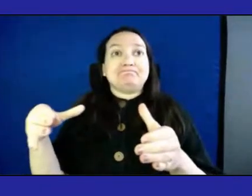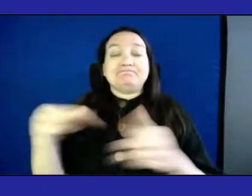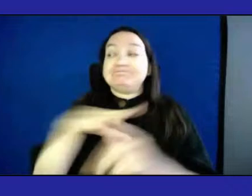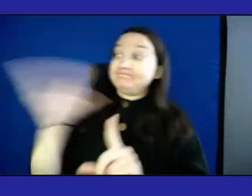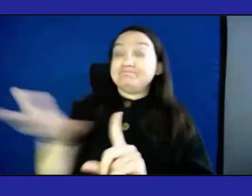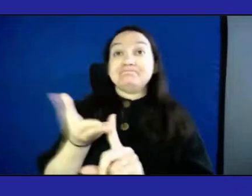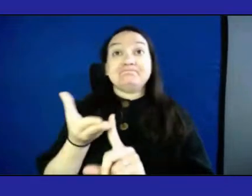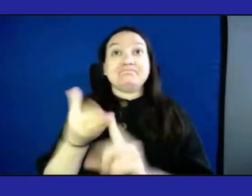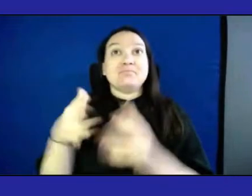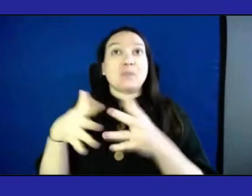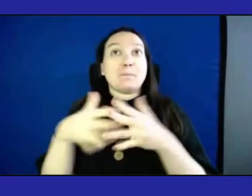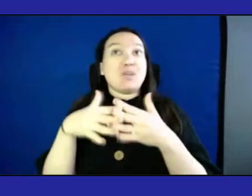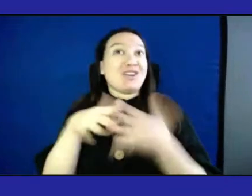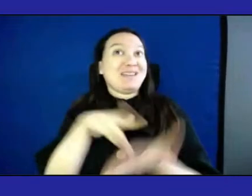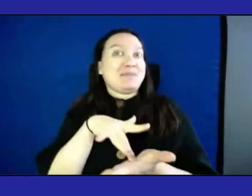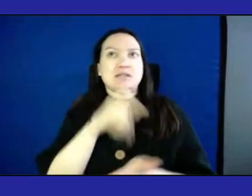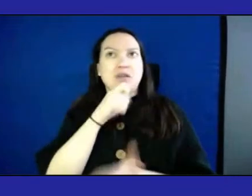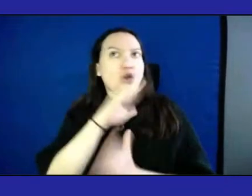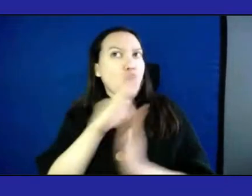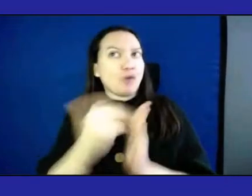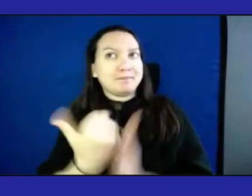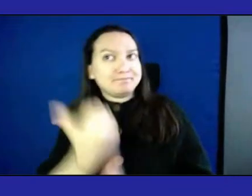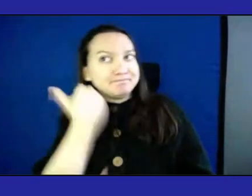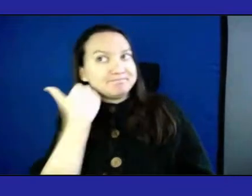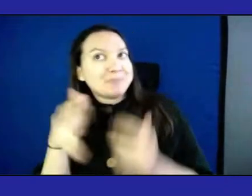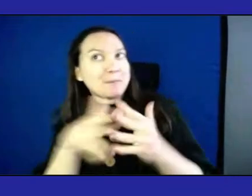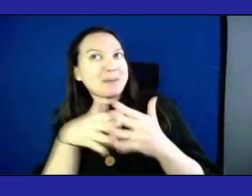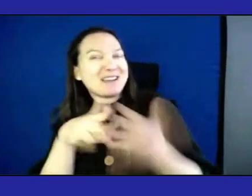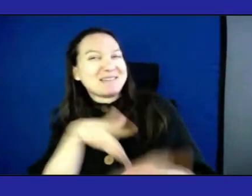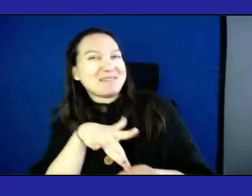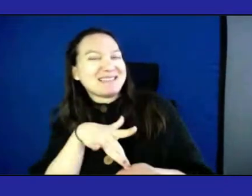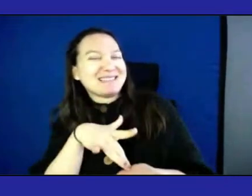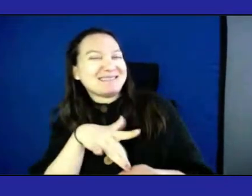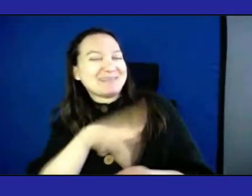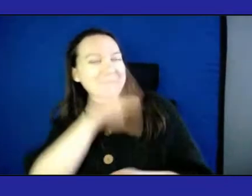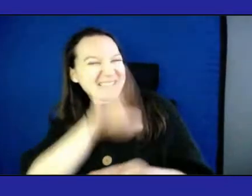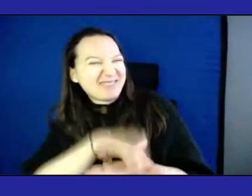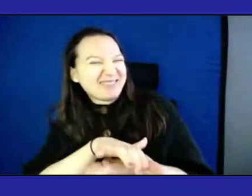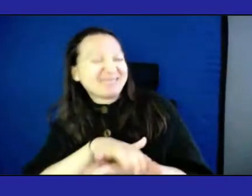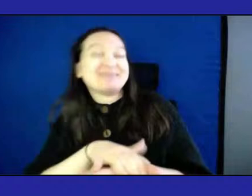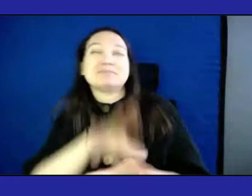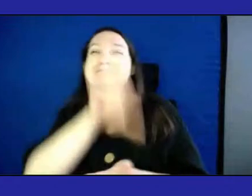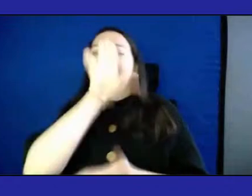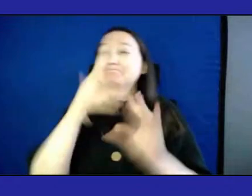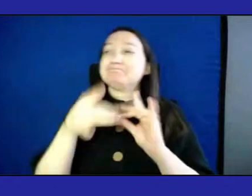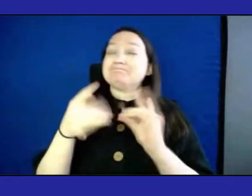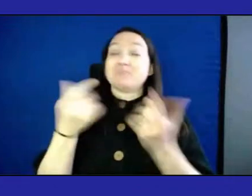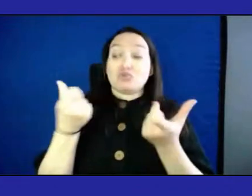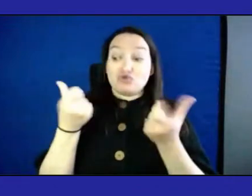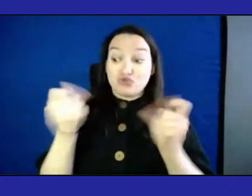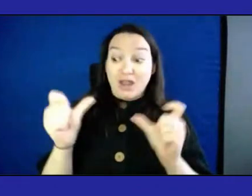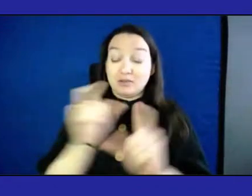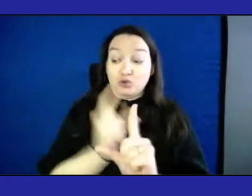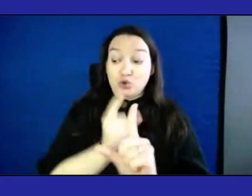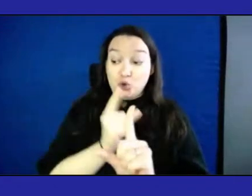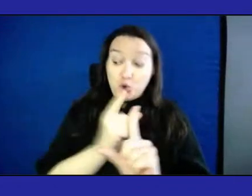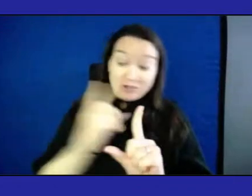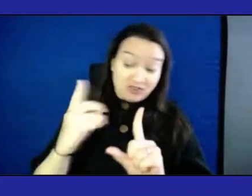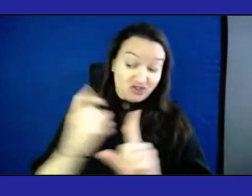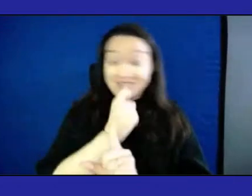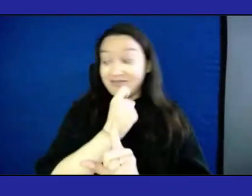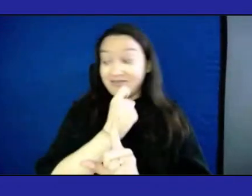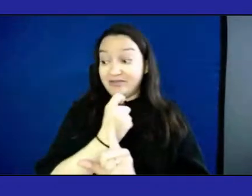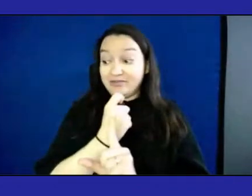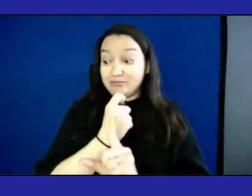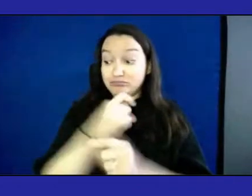American medicine. Not everyone believes in the model of American medicine, right? We talk about always trying to achieve these high things,